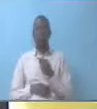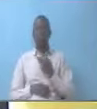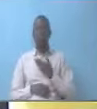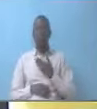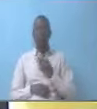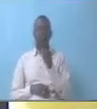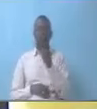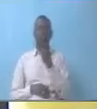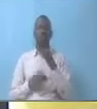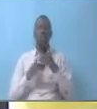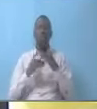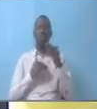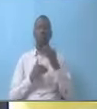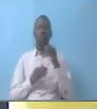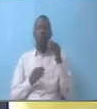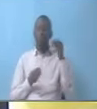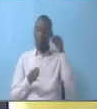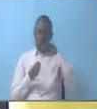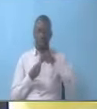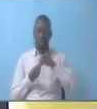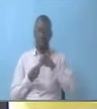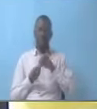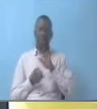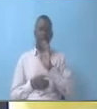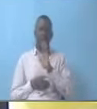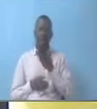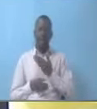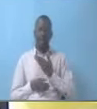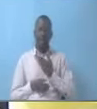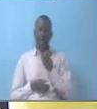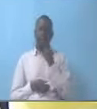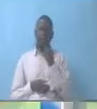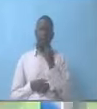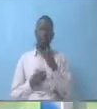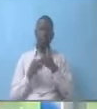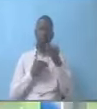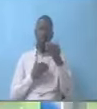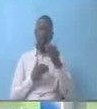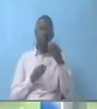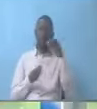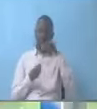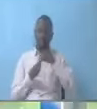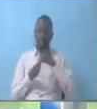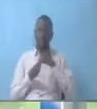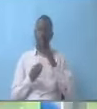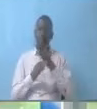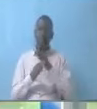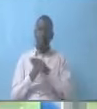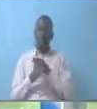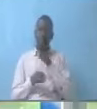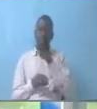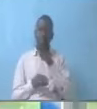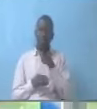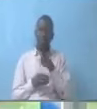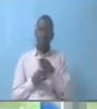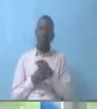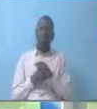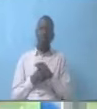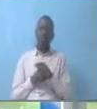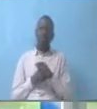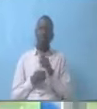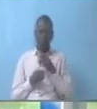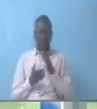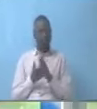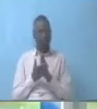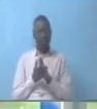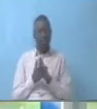more points. You have finished the decrees? I have two more points just before you do. Be